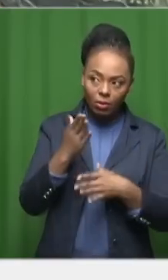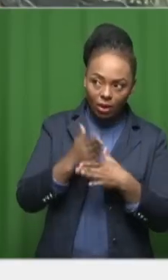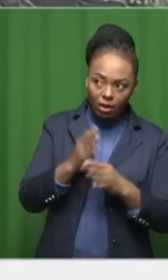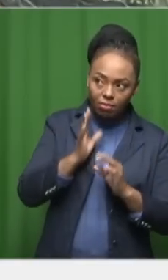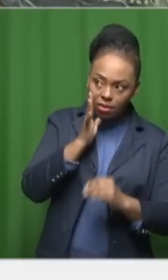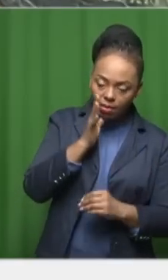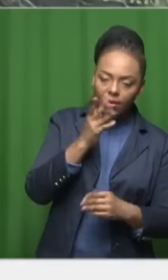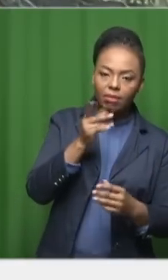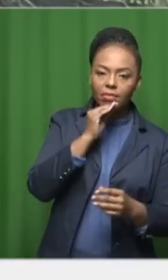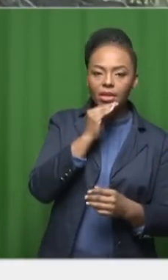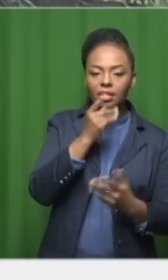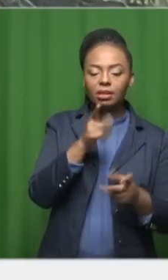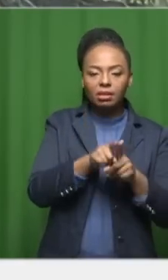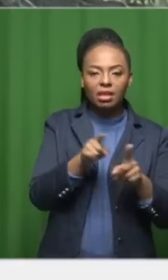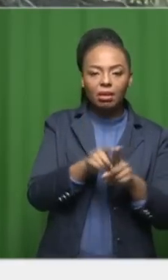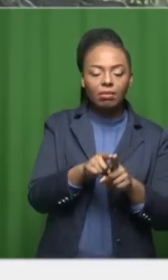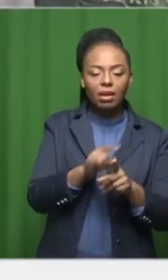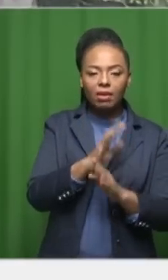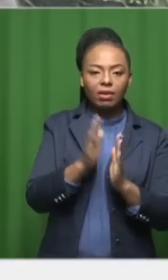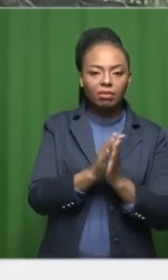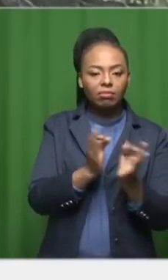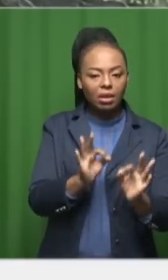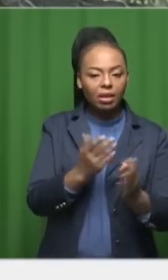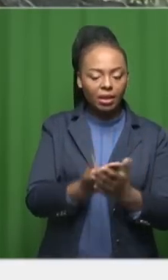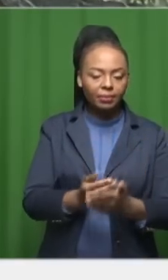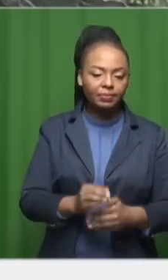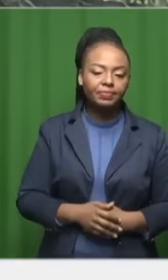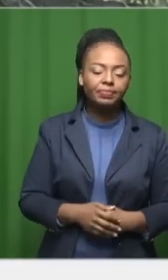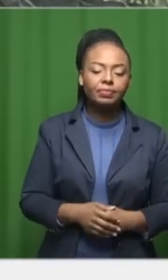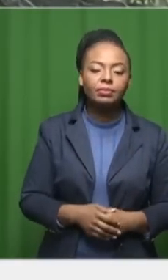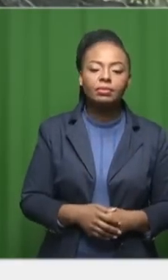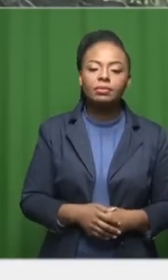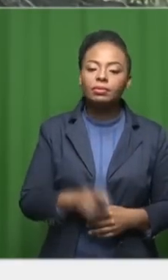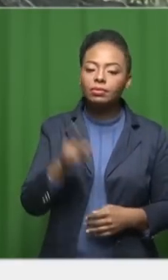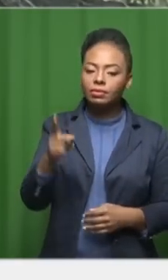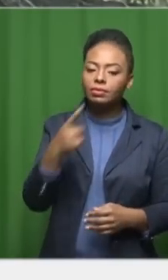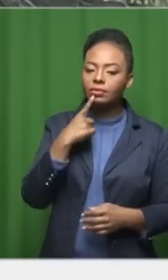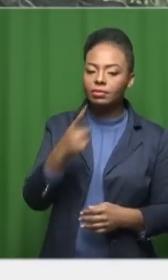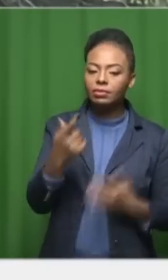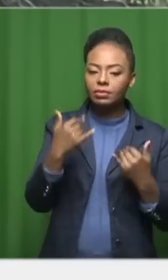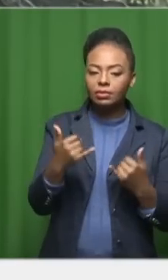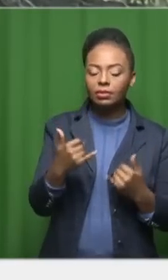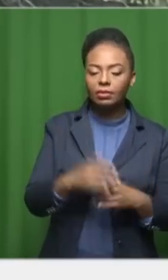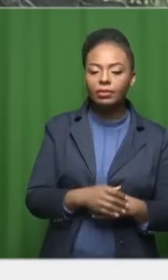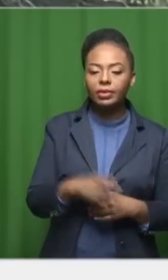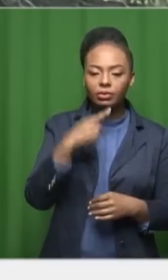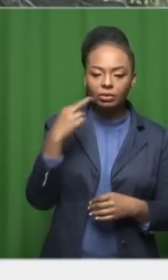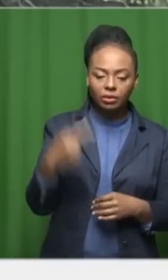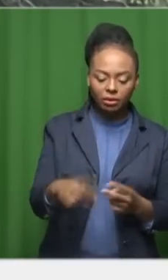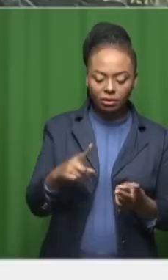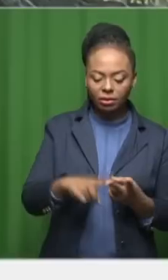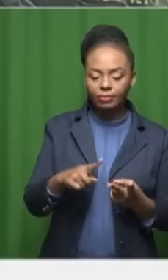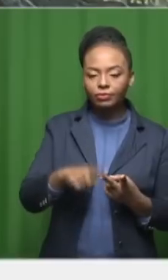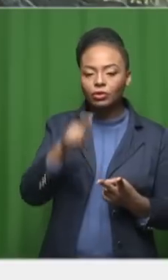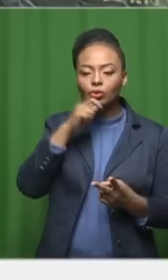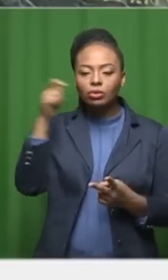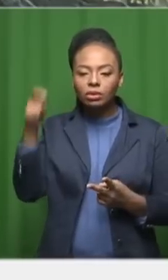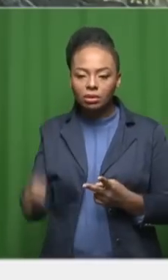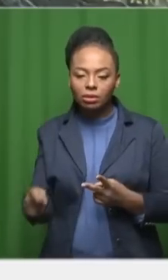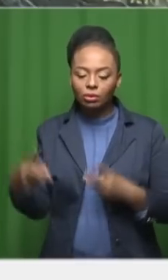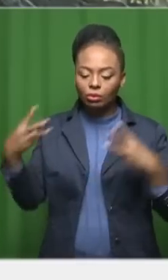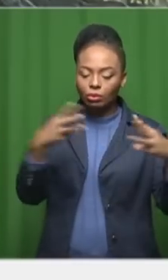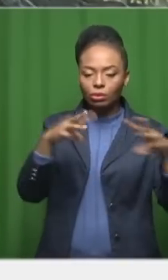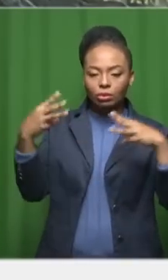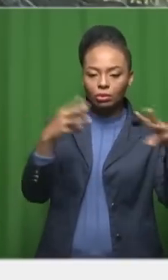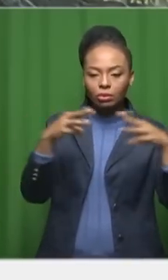external drivers, you mentioned earlier the Russia-Ukraine war and, of course, the sort